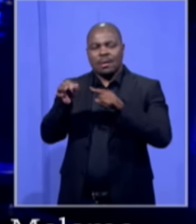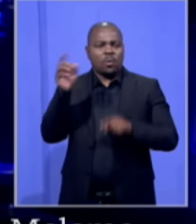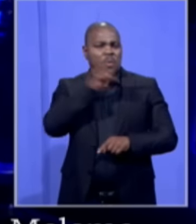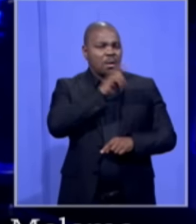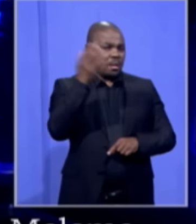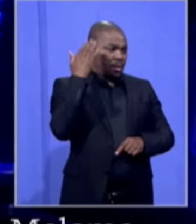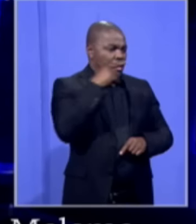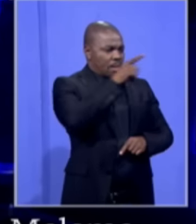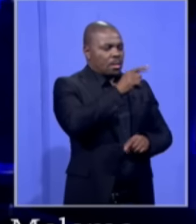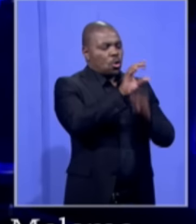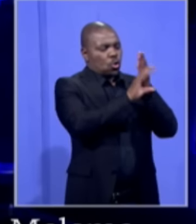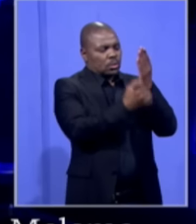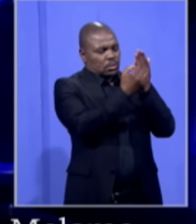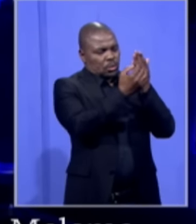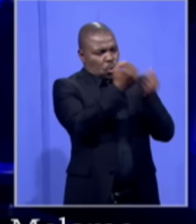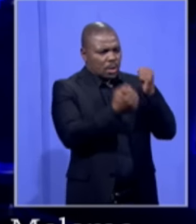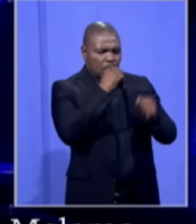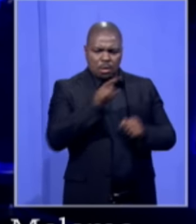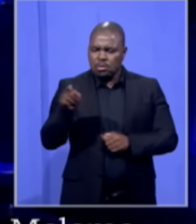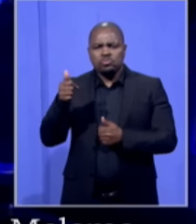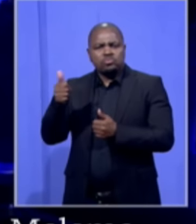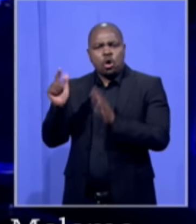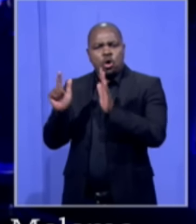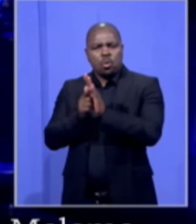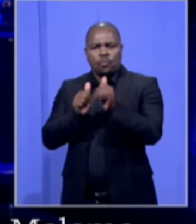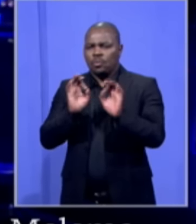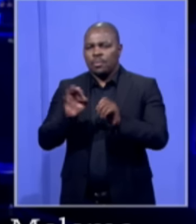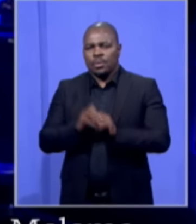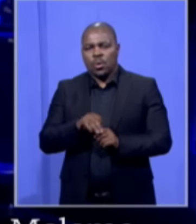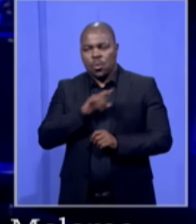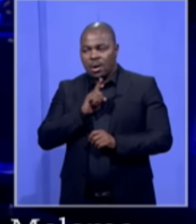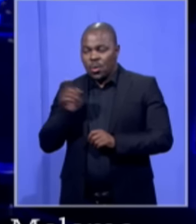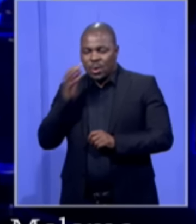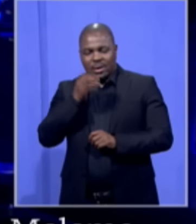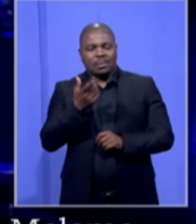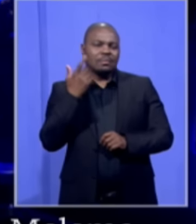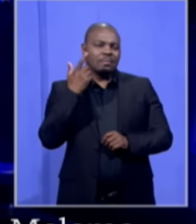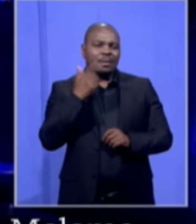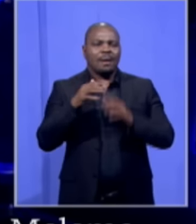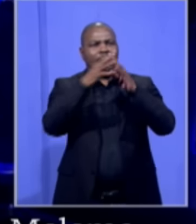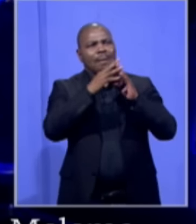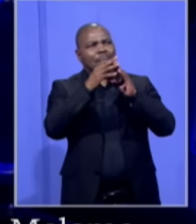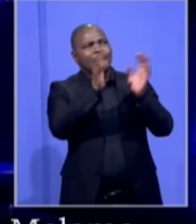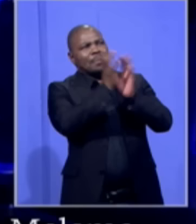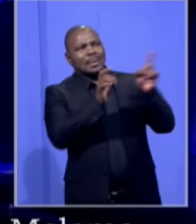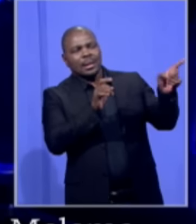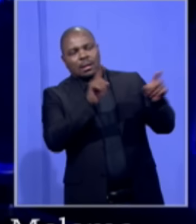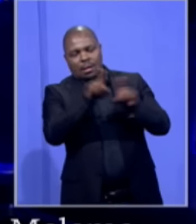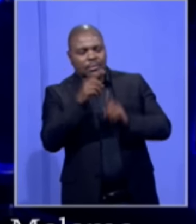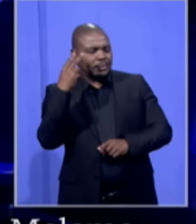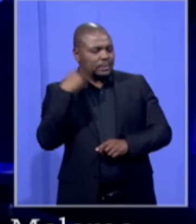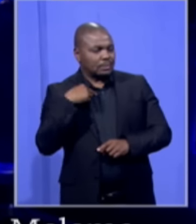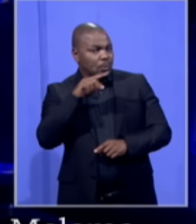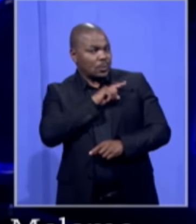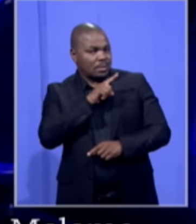e le mo molaong. Malema o kaile ditiragalo tsa kwa White House jaaka matlhabisa ditlhong mme a re moporesidente Cyril Ramaphosa